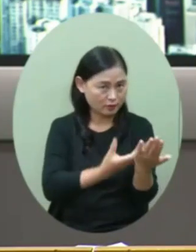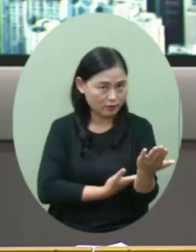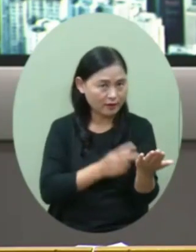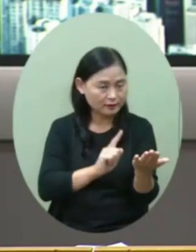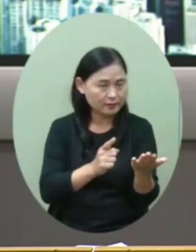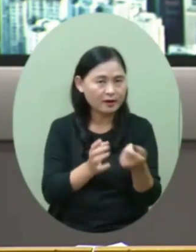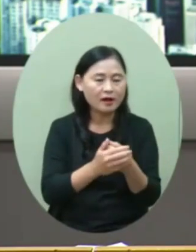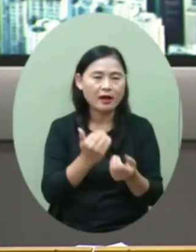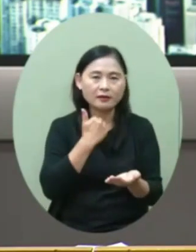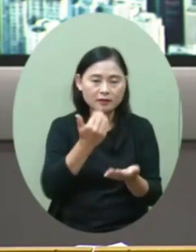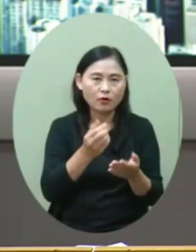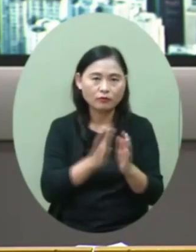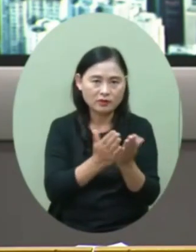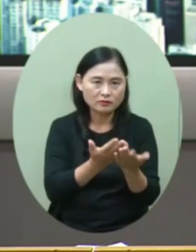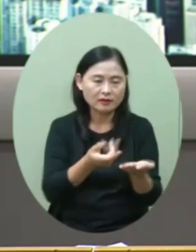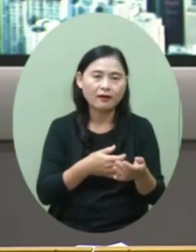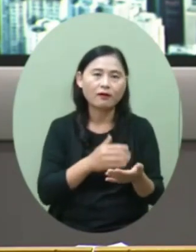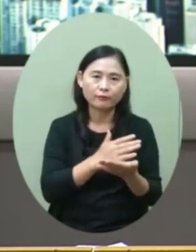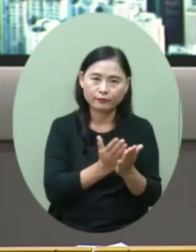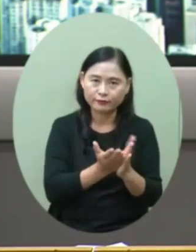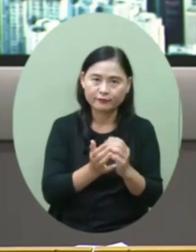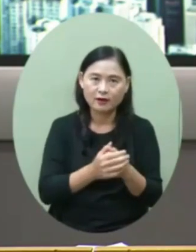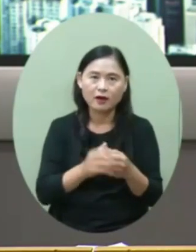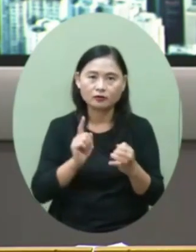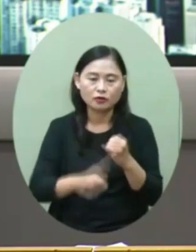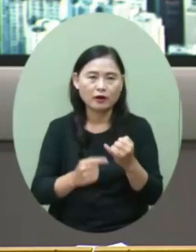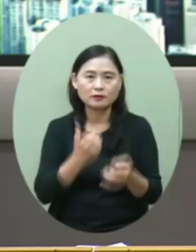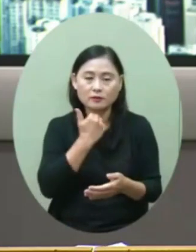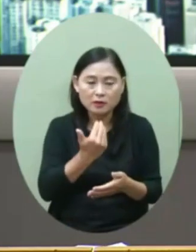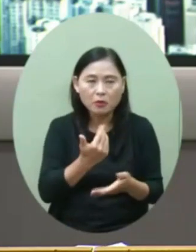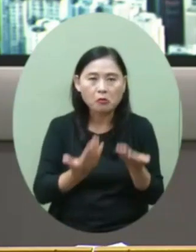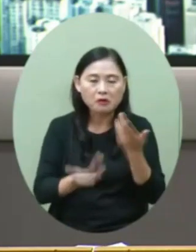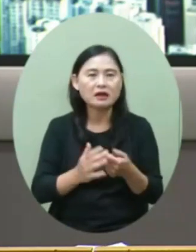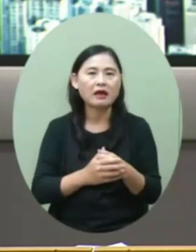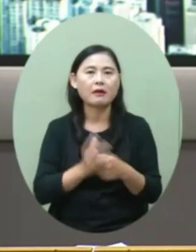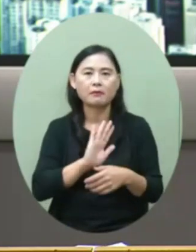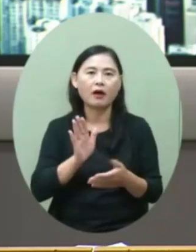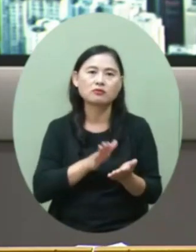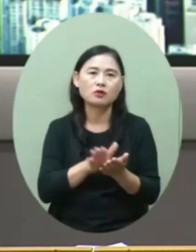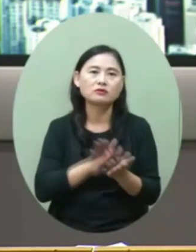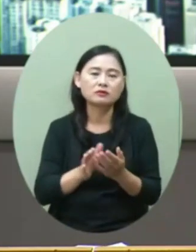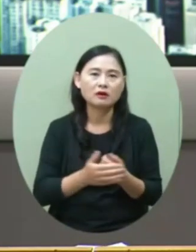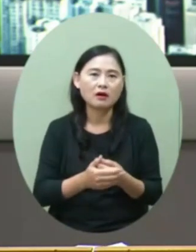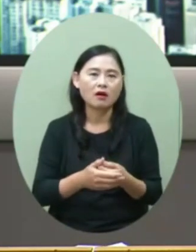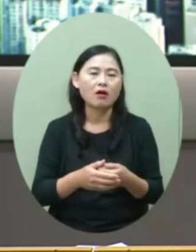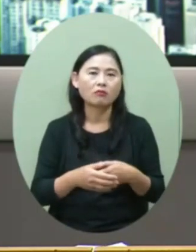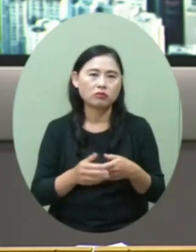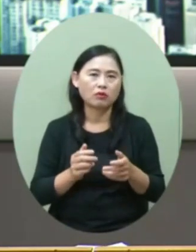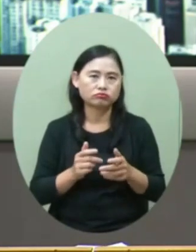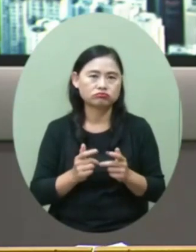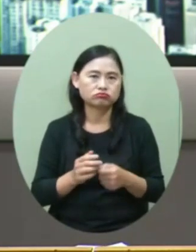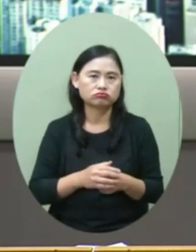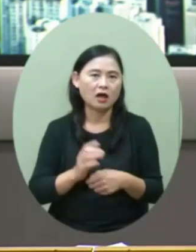look at the relevant law and our prosecution code, and then we will decide whether to prosecute or not. So